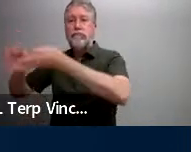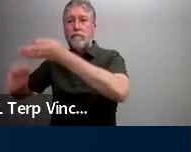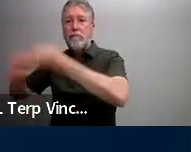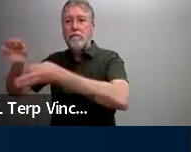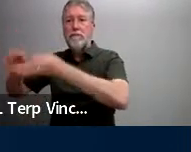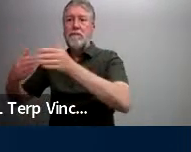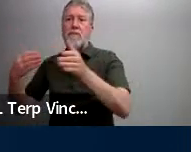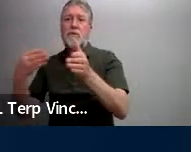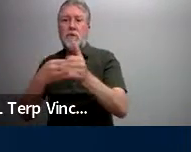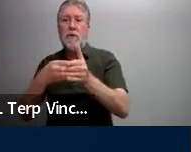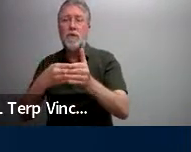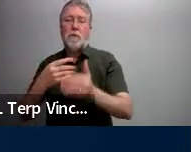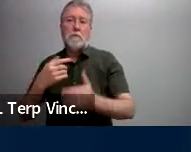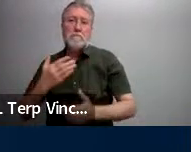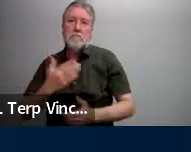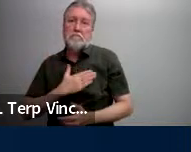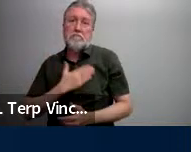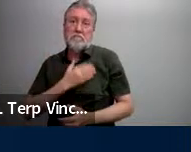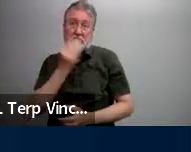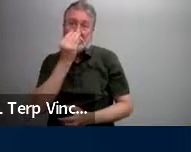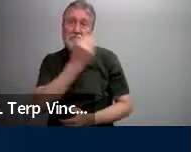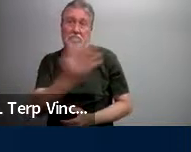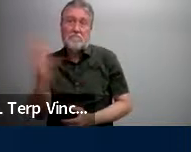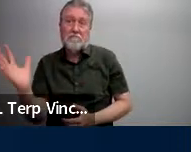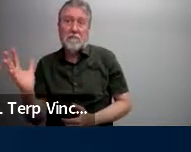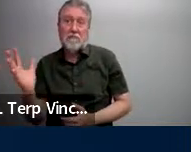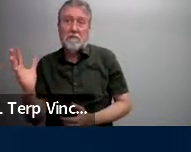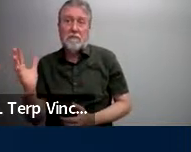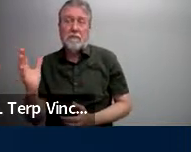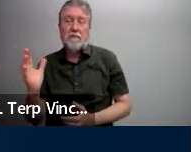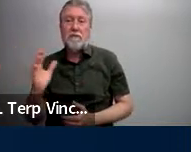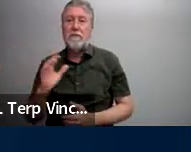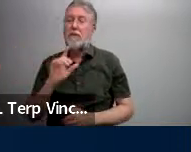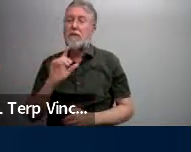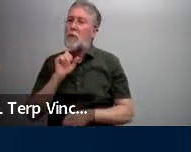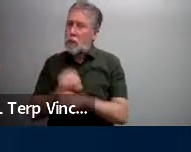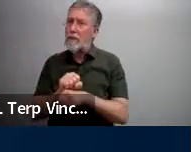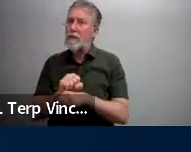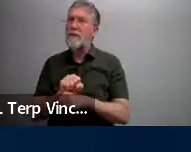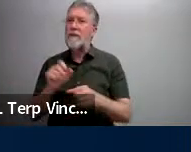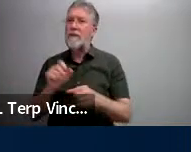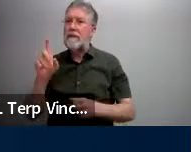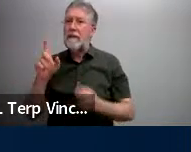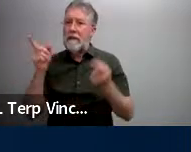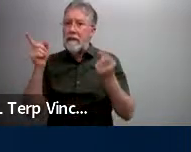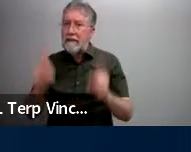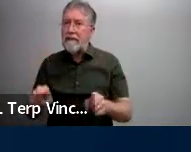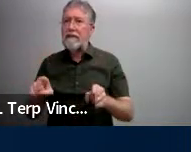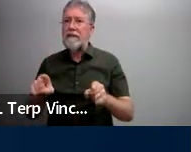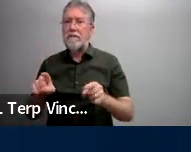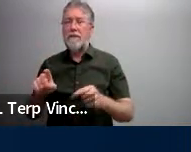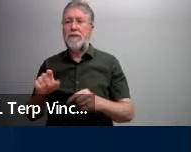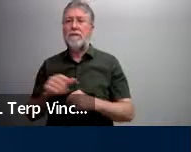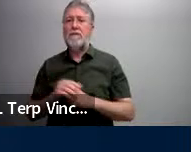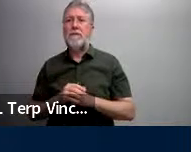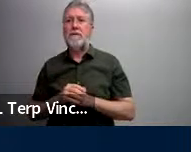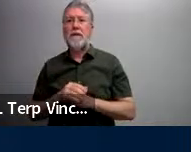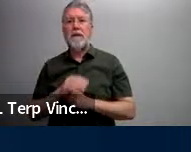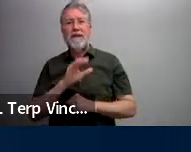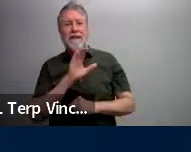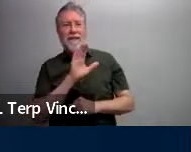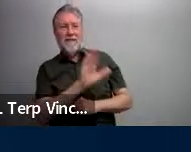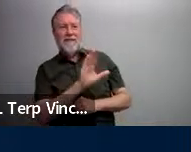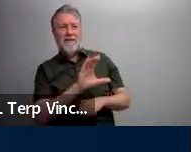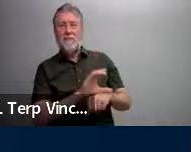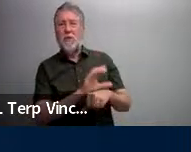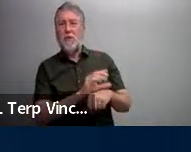we're comfortable sharing that with you today as a really concrete example of how an algorithmic system